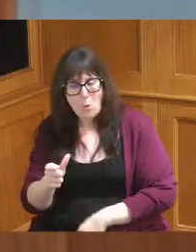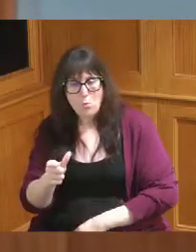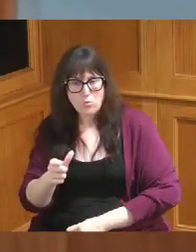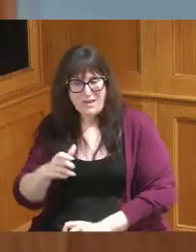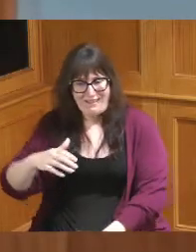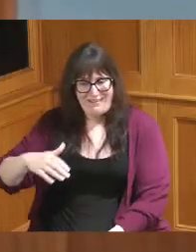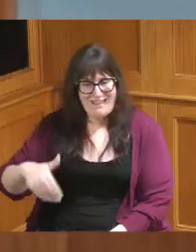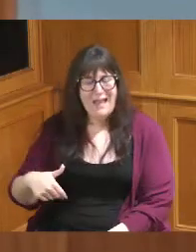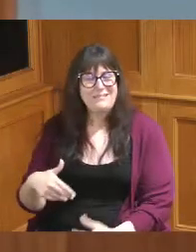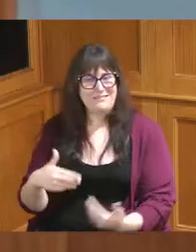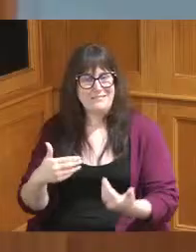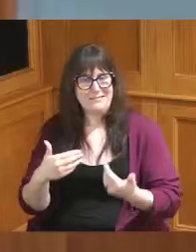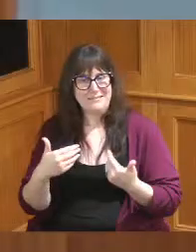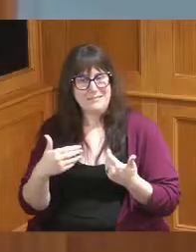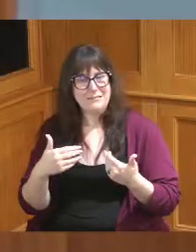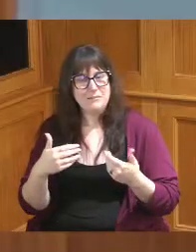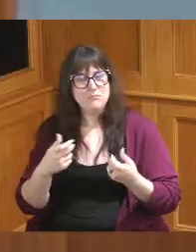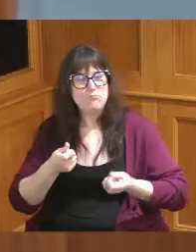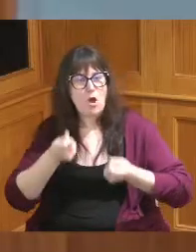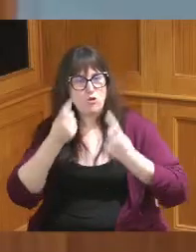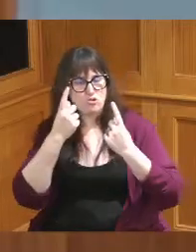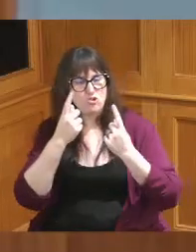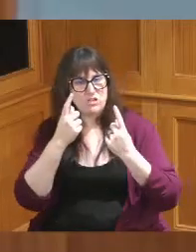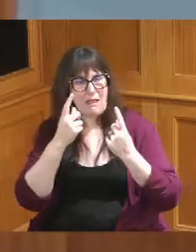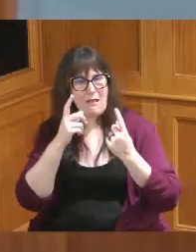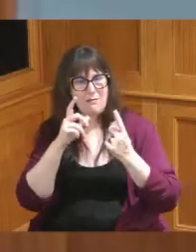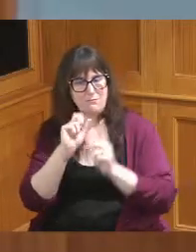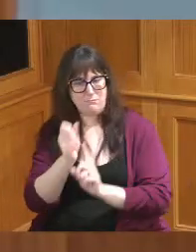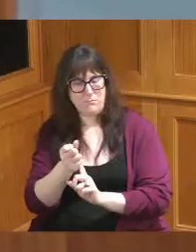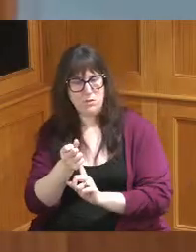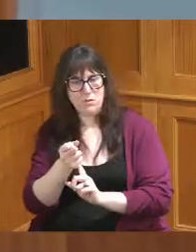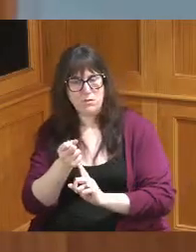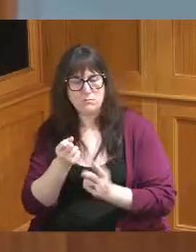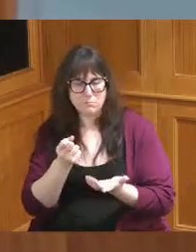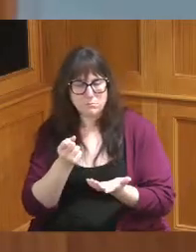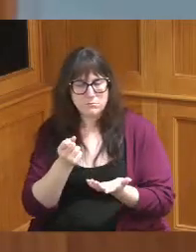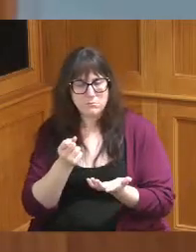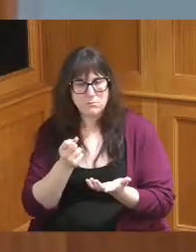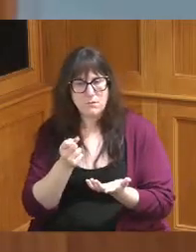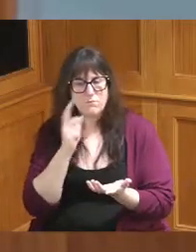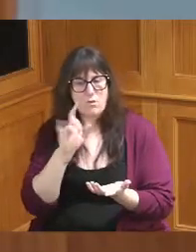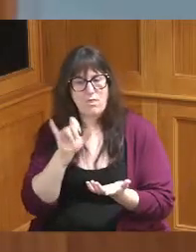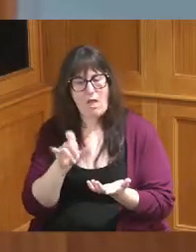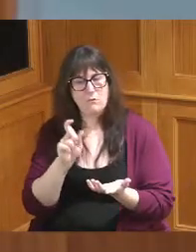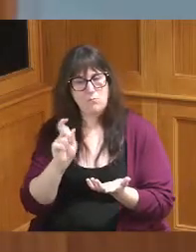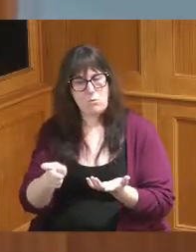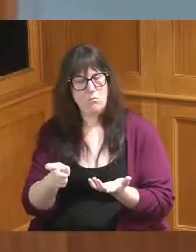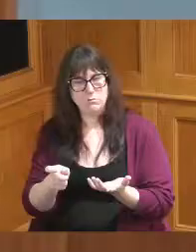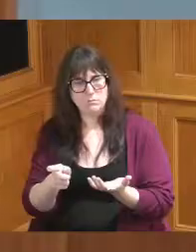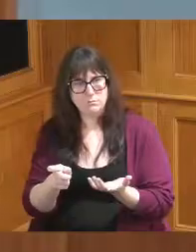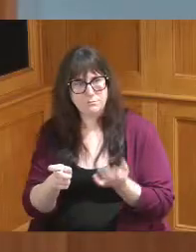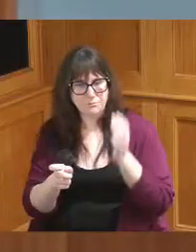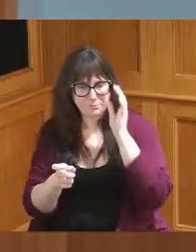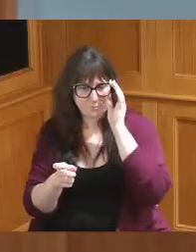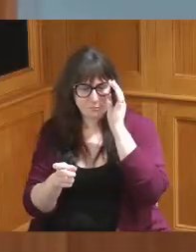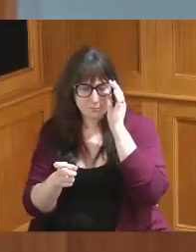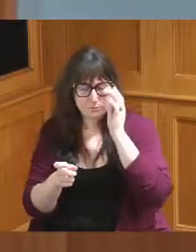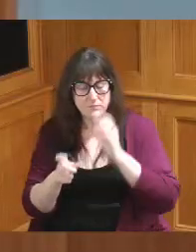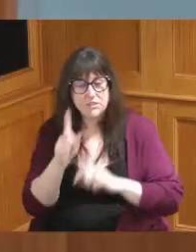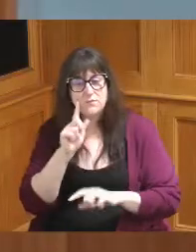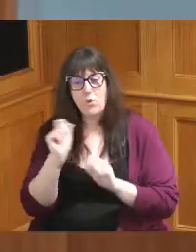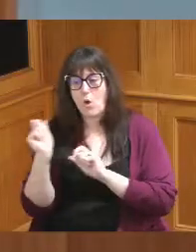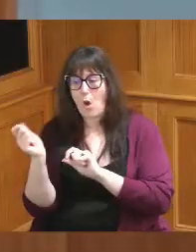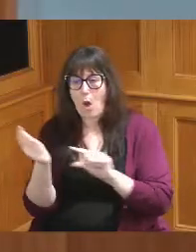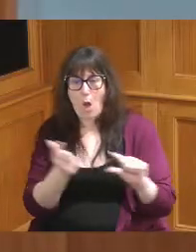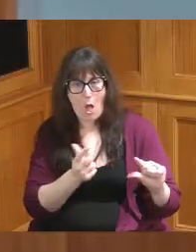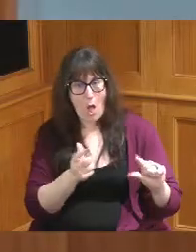yet have an understanding or gaining an understanding of organ donation is for all of us to